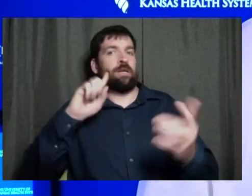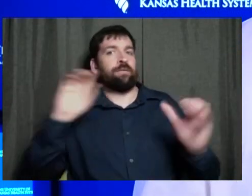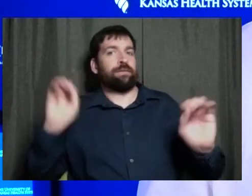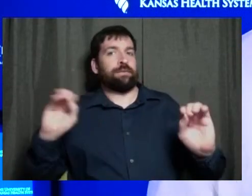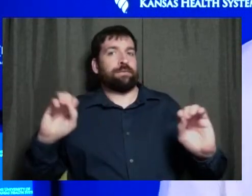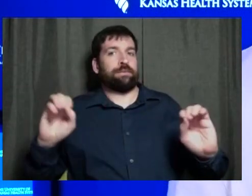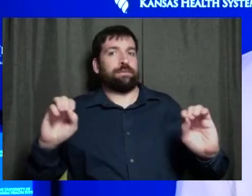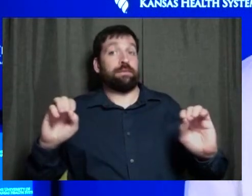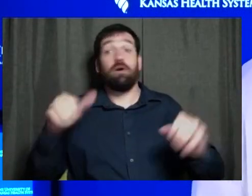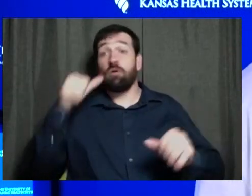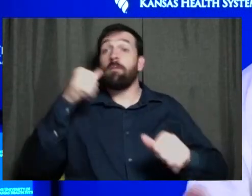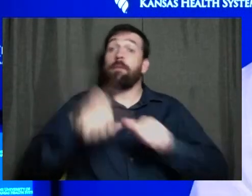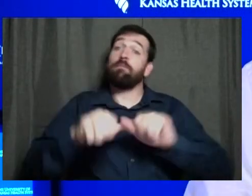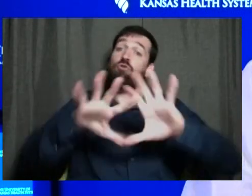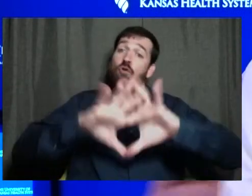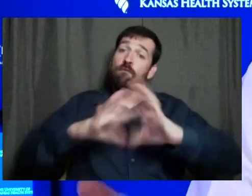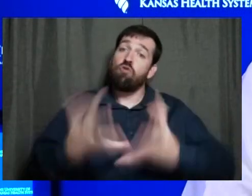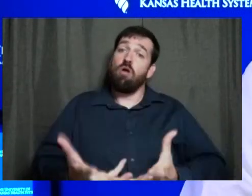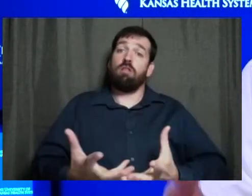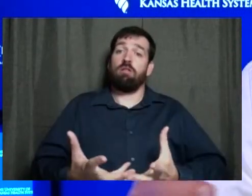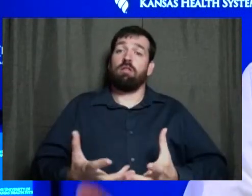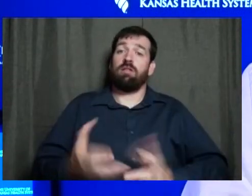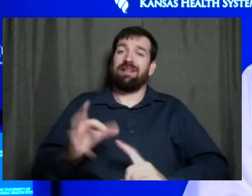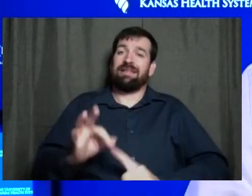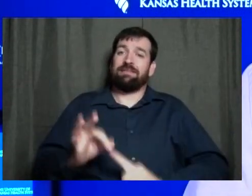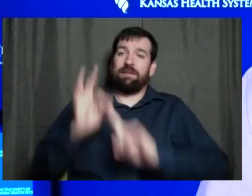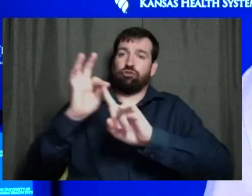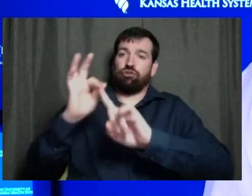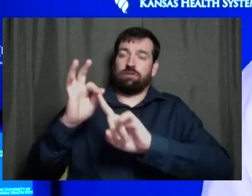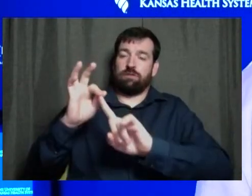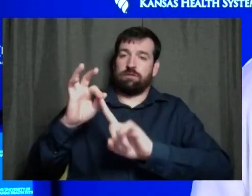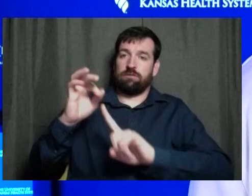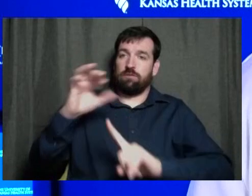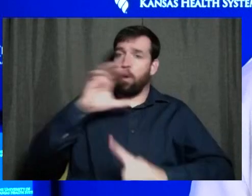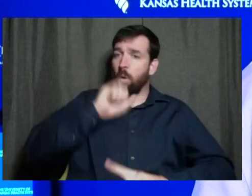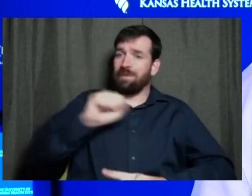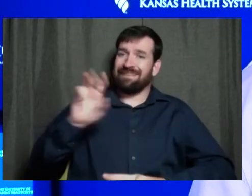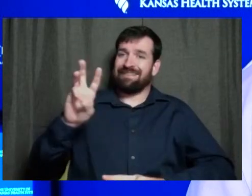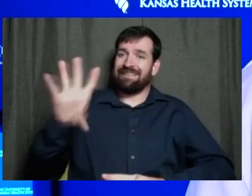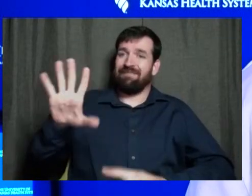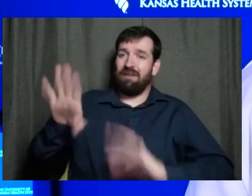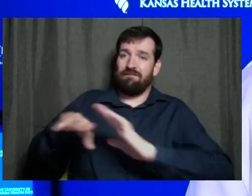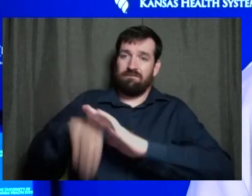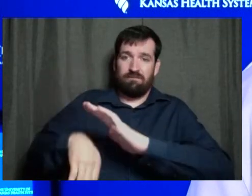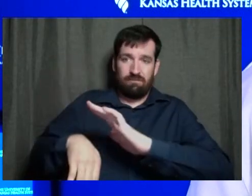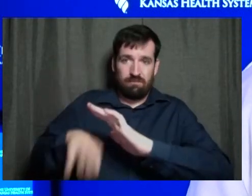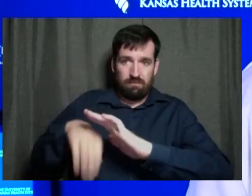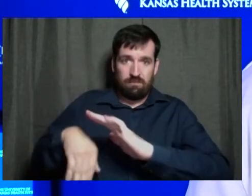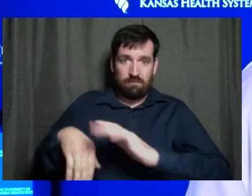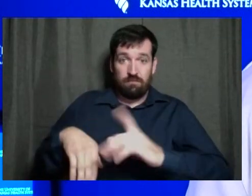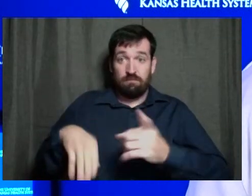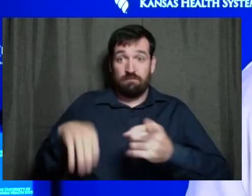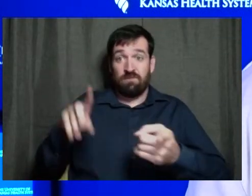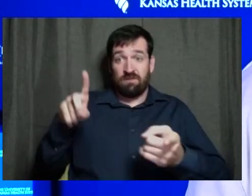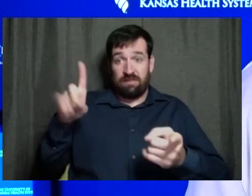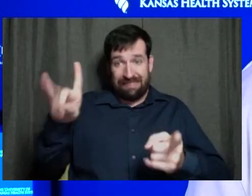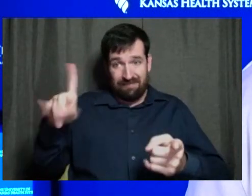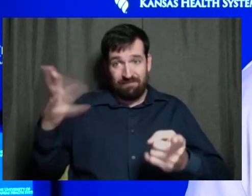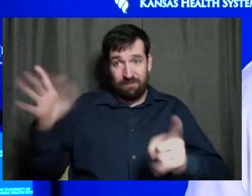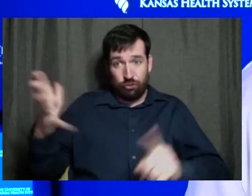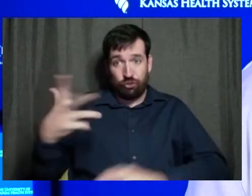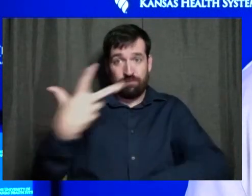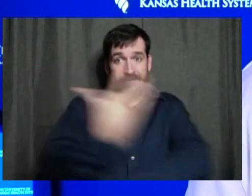remember overall, especially if you are under 65 years old and you did get vaccinated early on or as soon